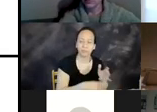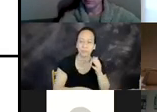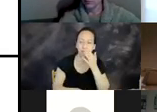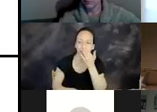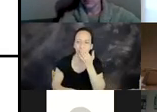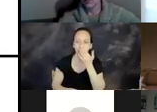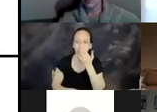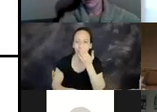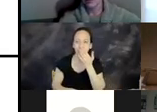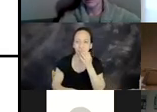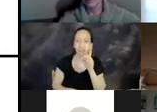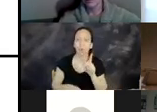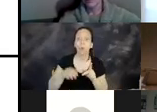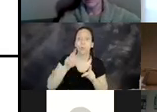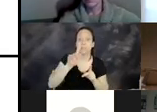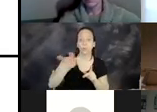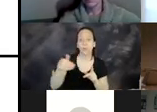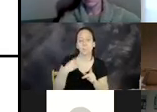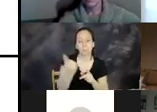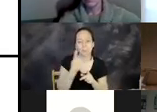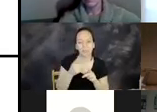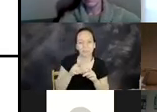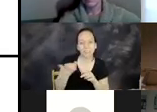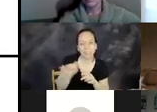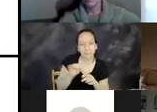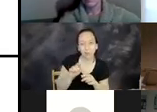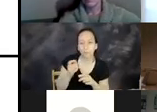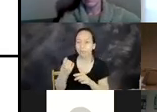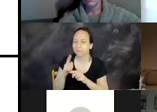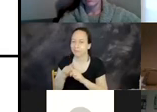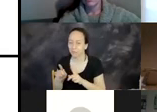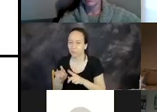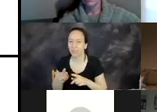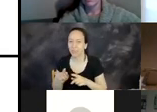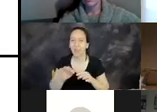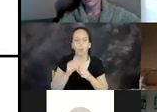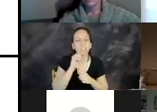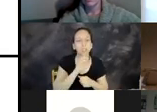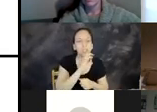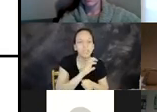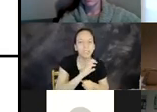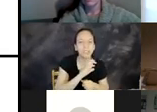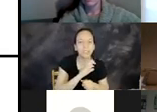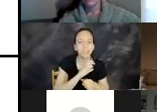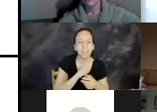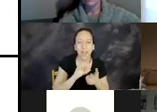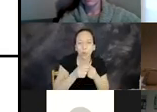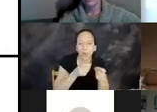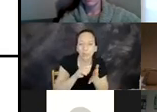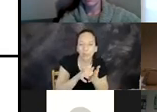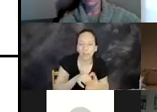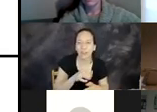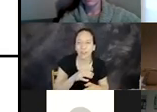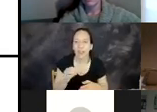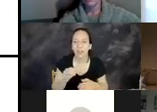different. How will senior and other reduced fare cards be handled, and how do you get a reduced fare card or ability to